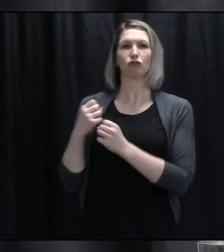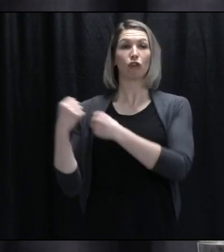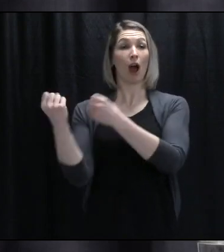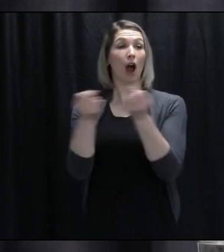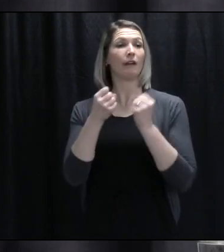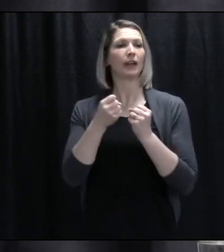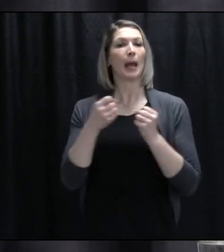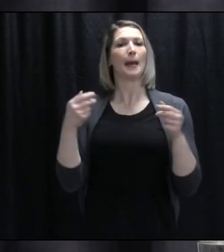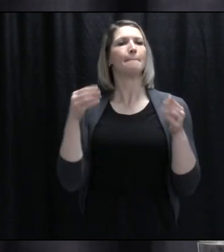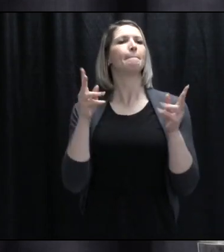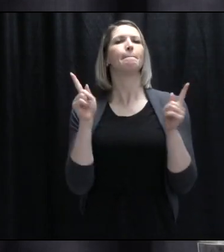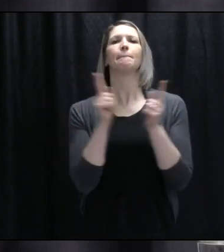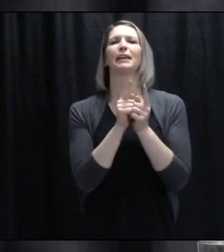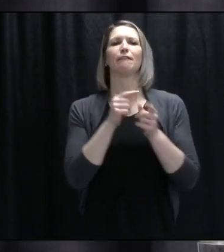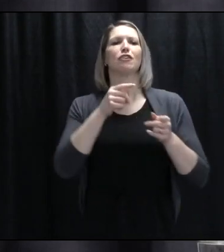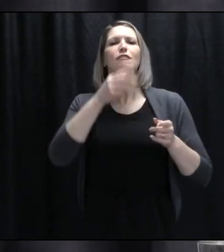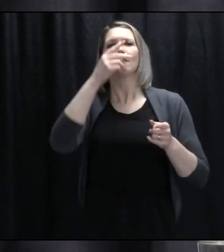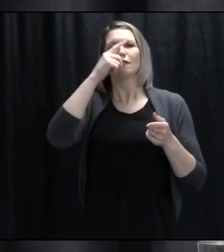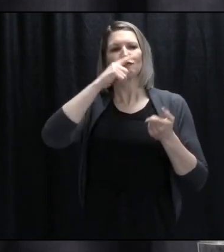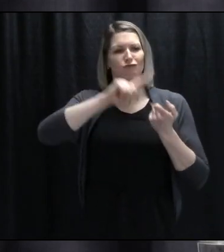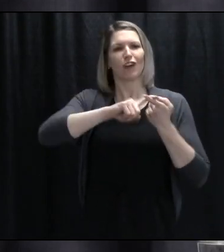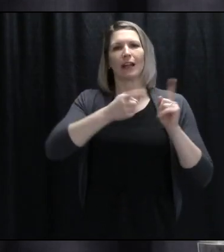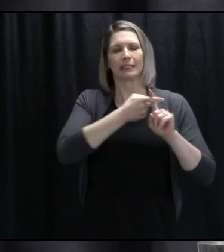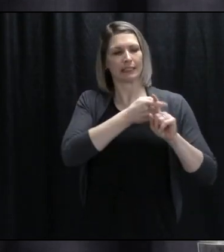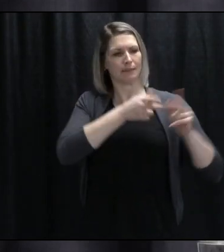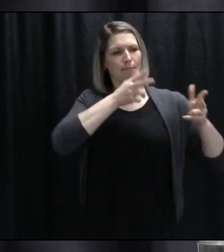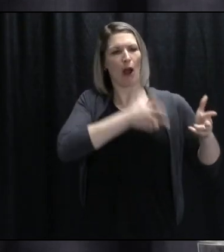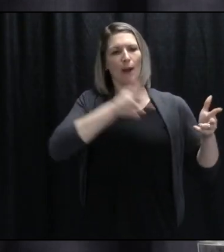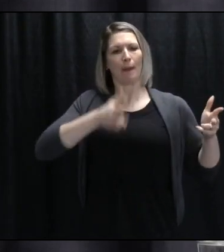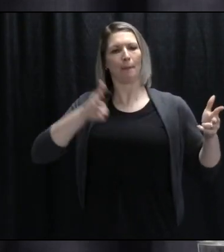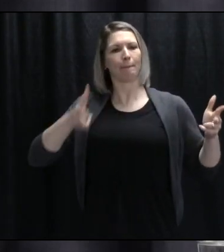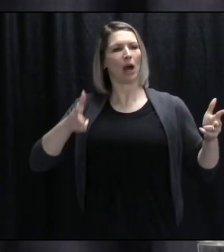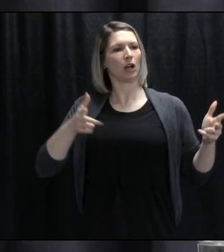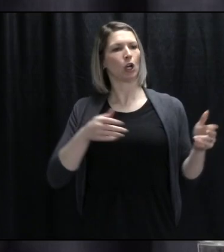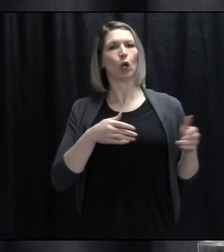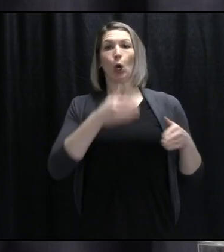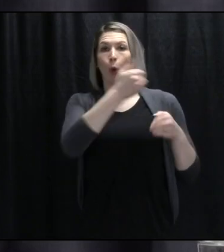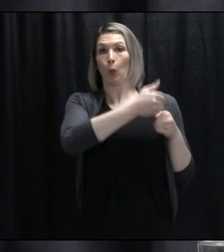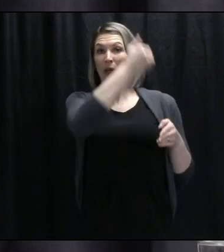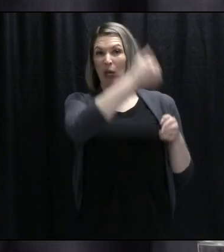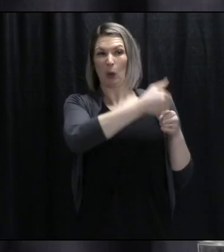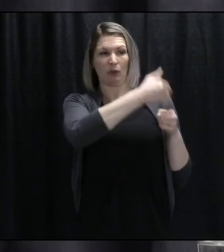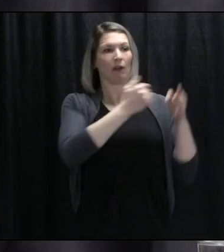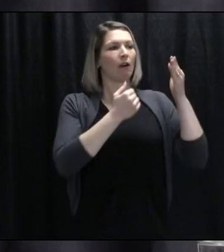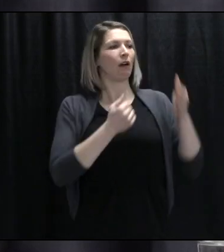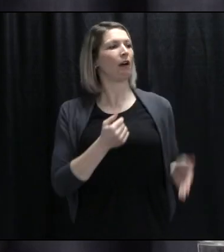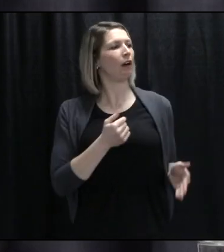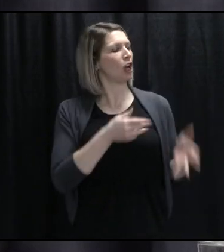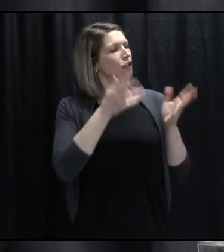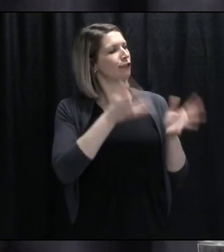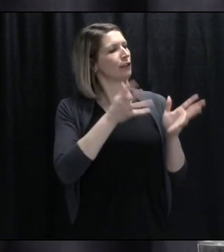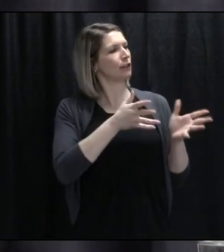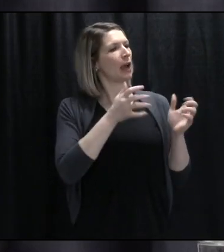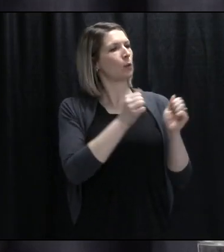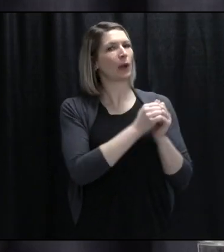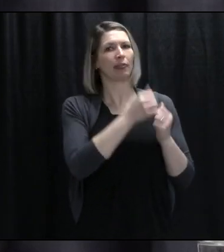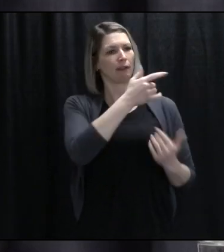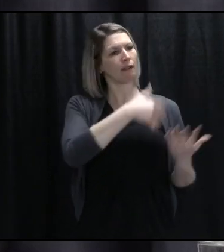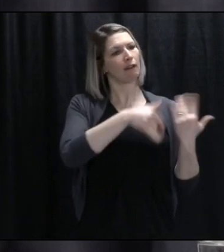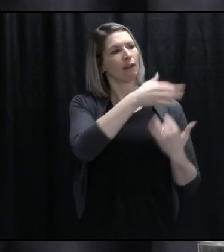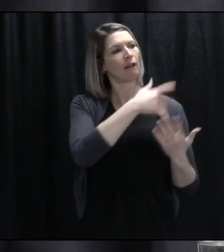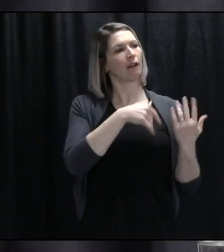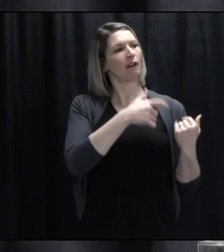down and enjoying each other's company. And indeed, if you look at the age range of our patients now who